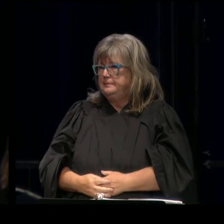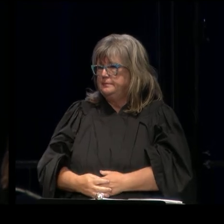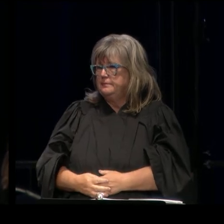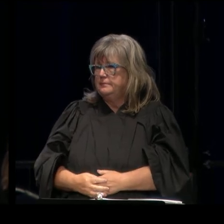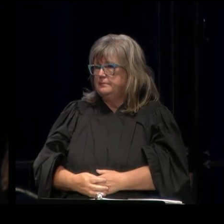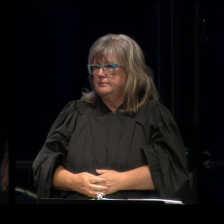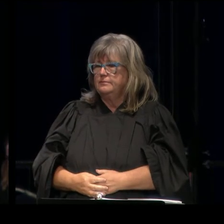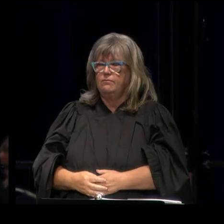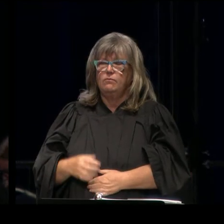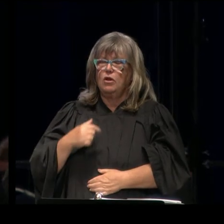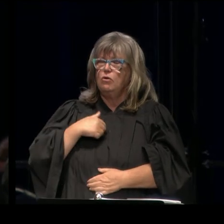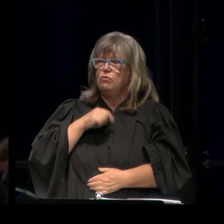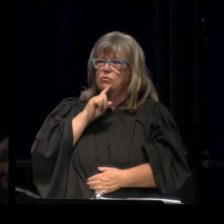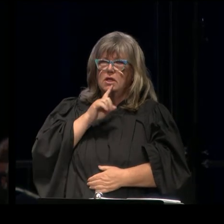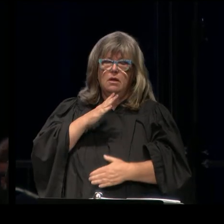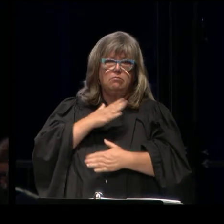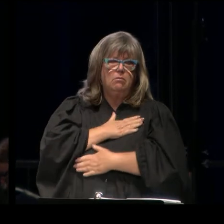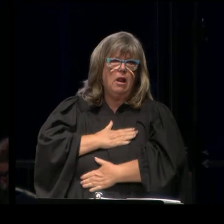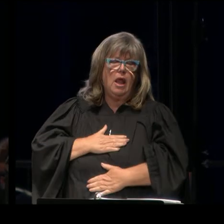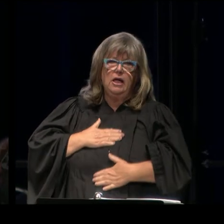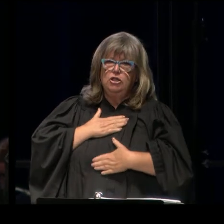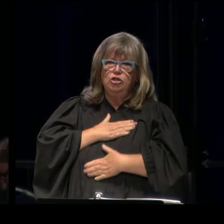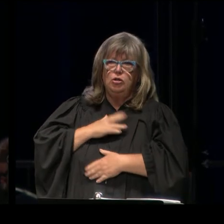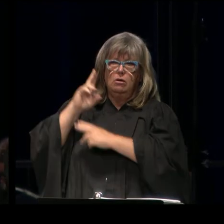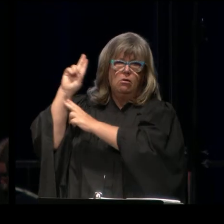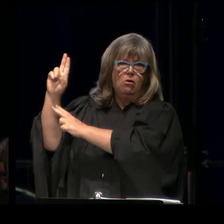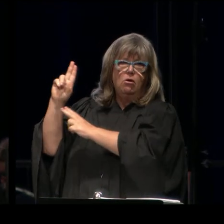It's my great pleasure to have this honor